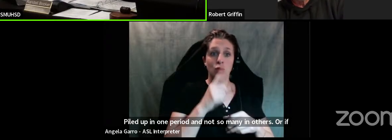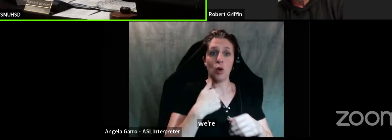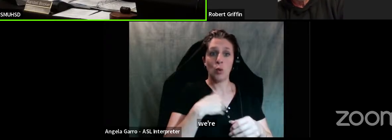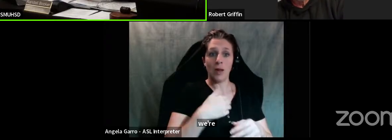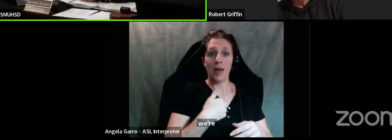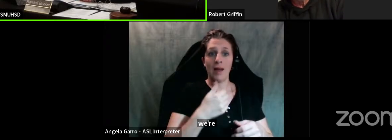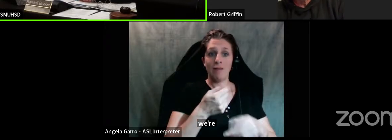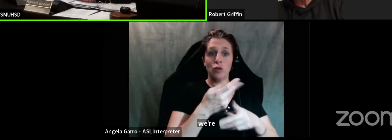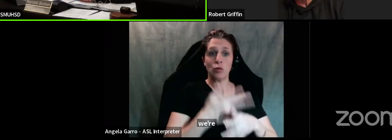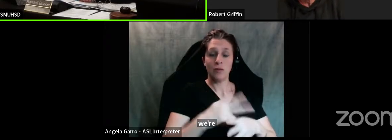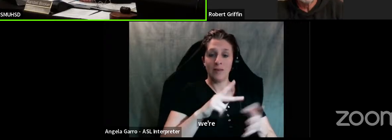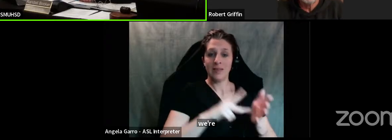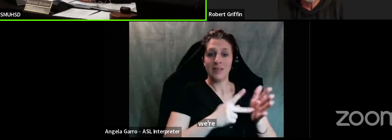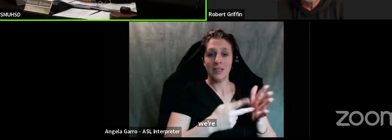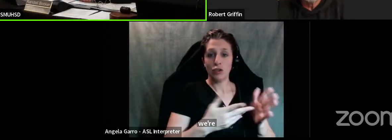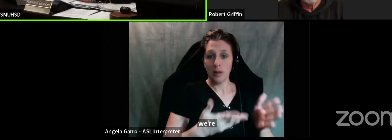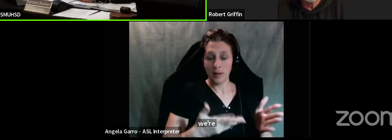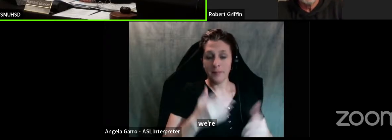supervise intentionally.